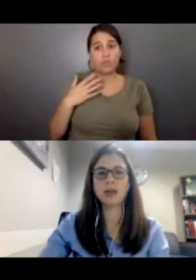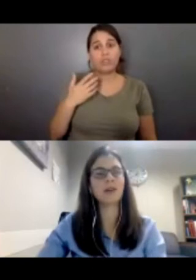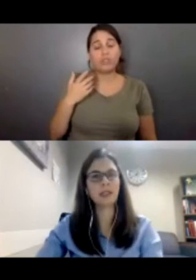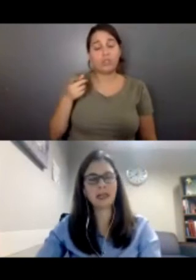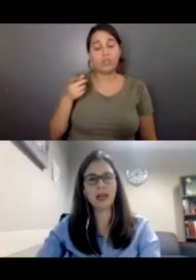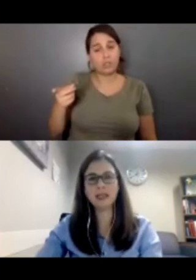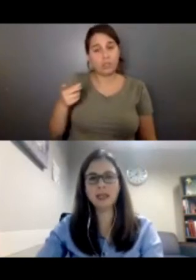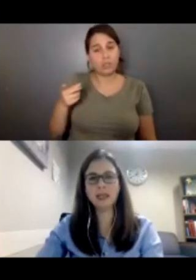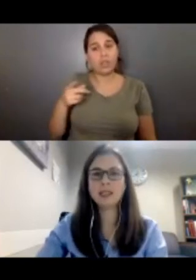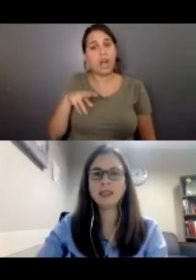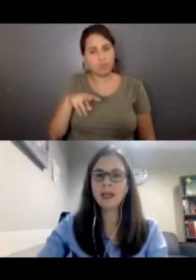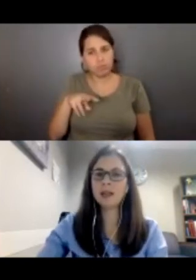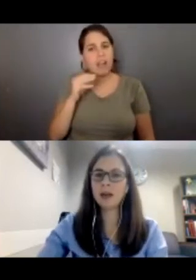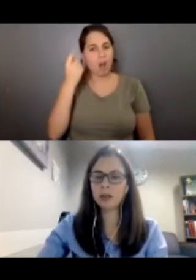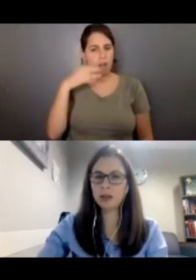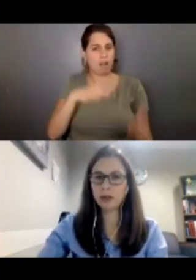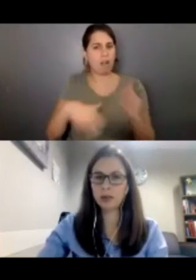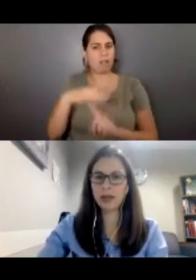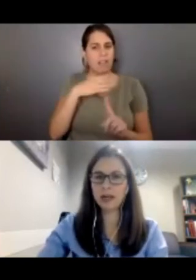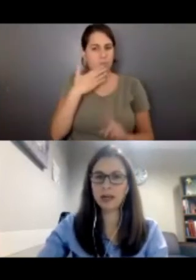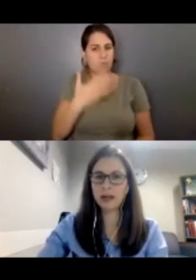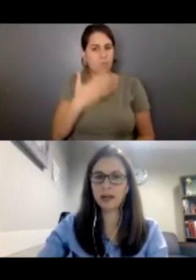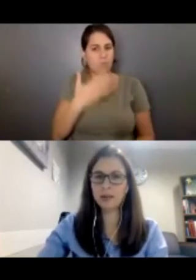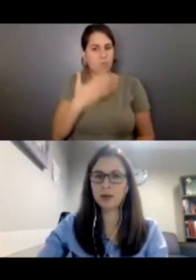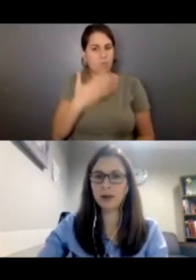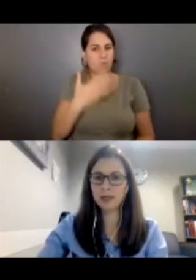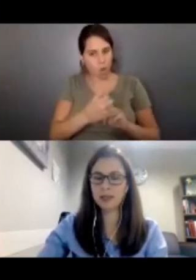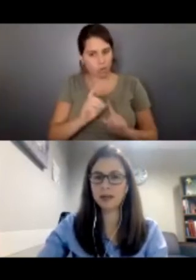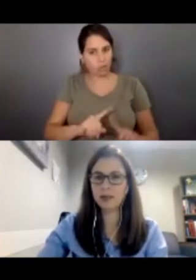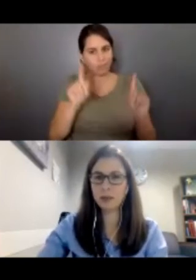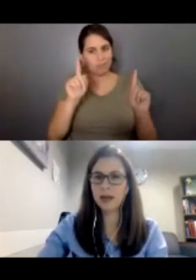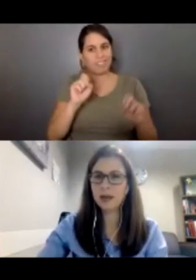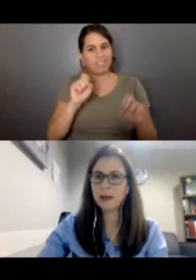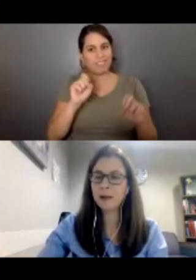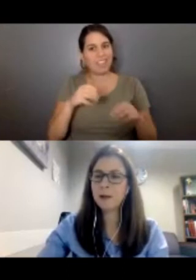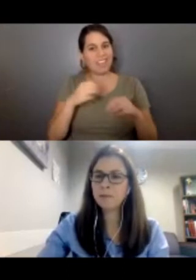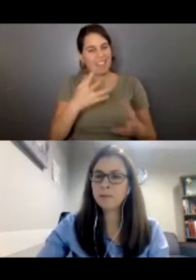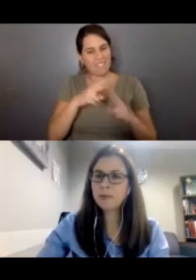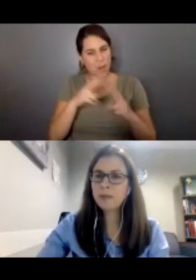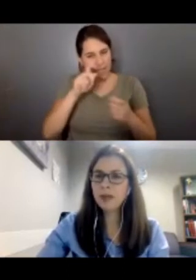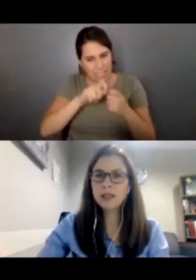able to understand the context and the culture in providing nuanced and detailed feedback.